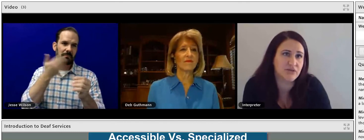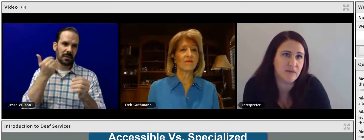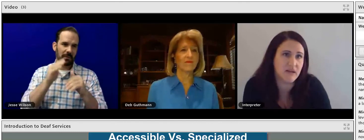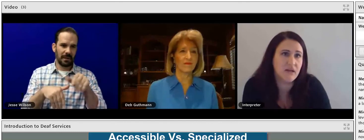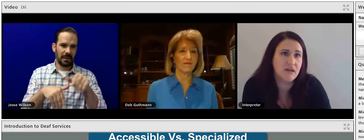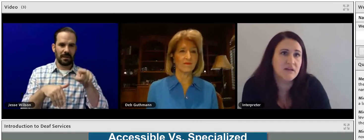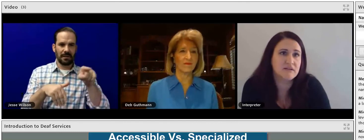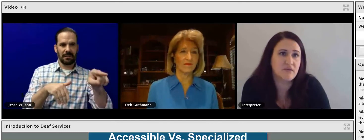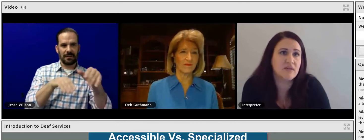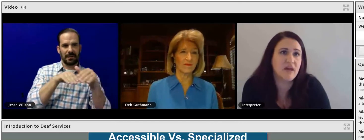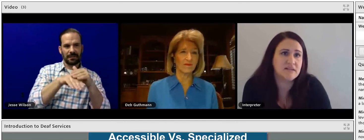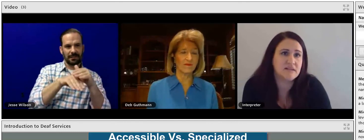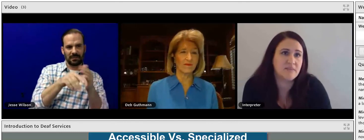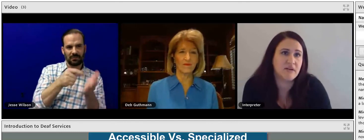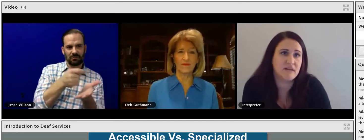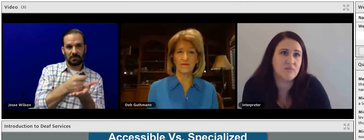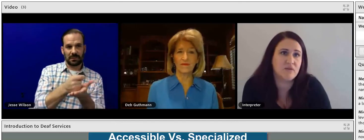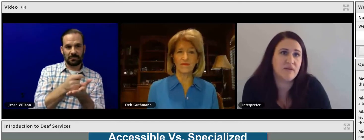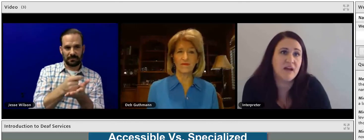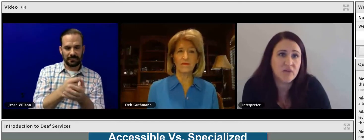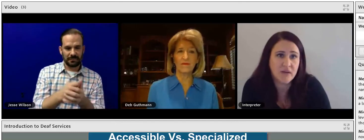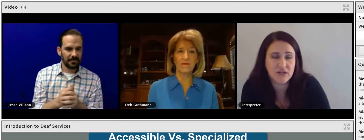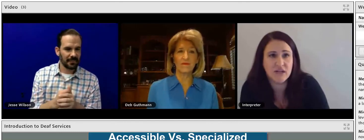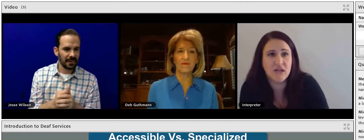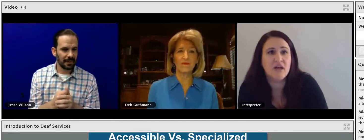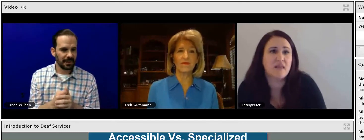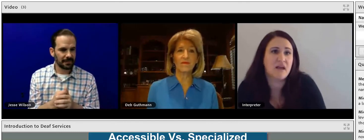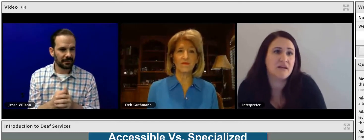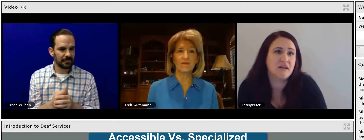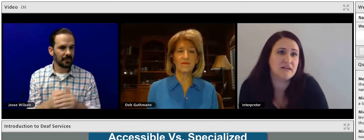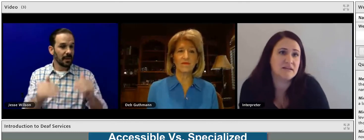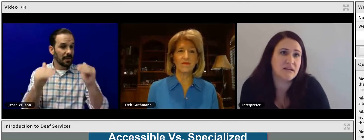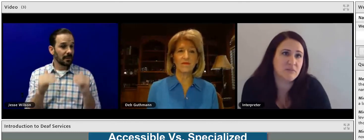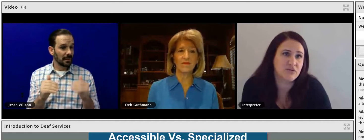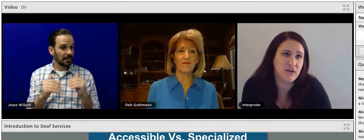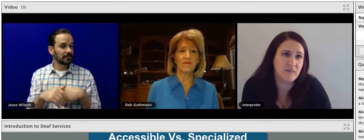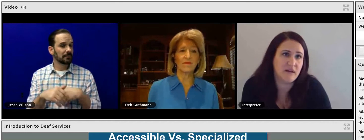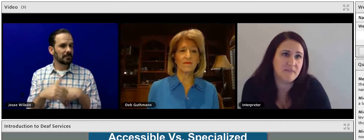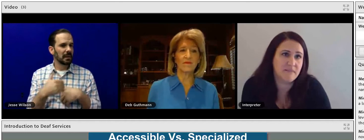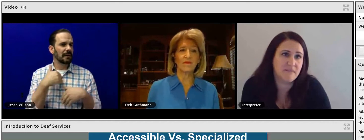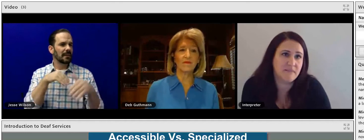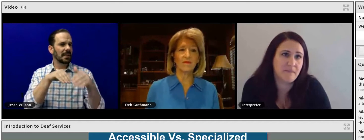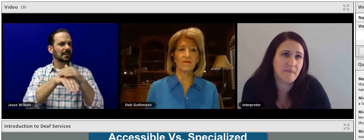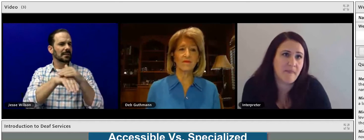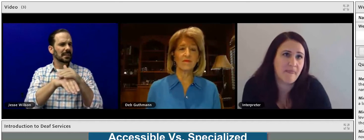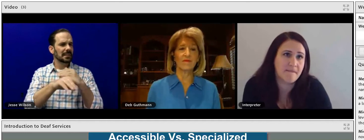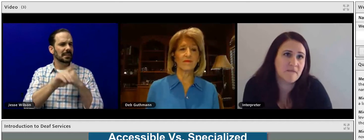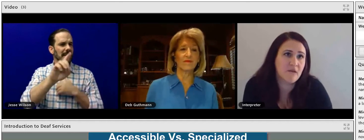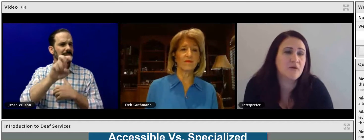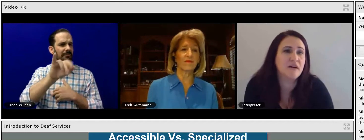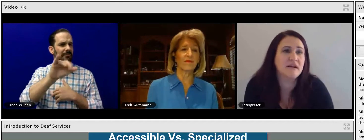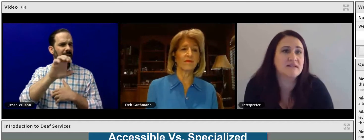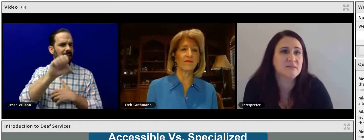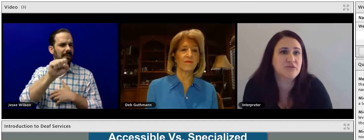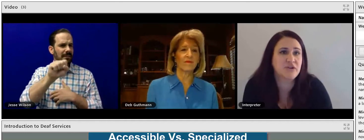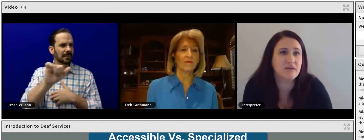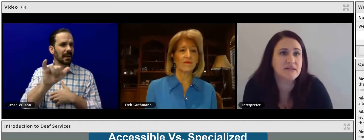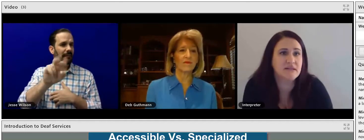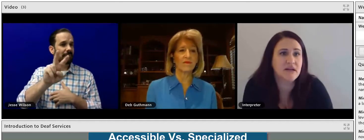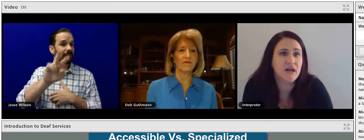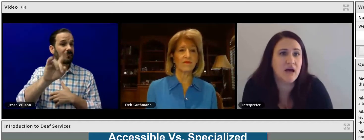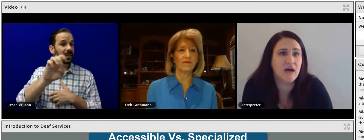needs for treatment. So that's typically the more viable option than accessible treatment. For